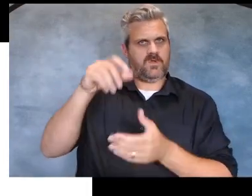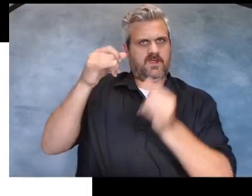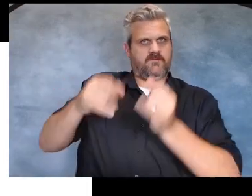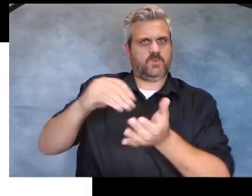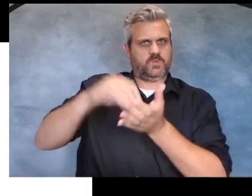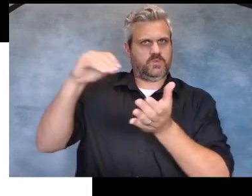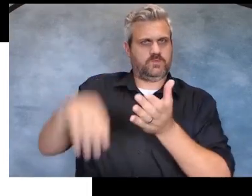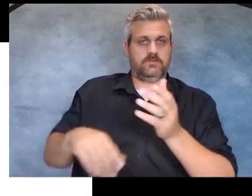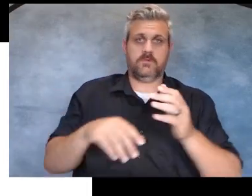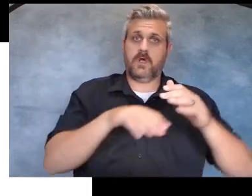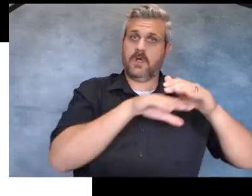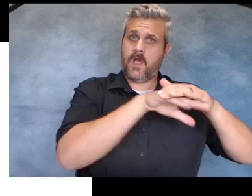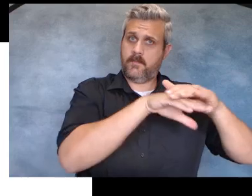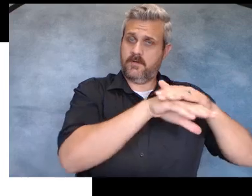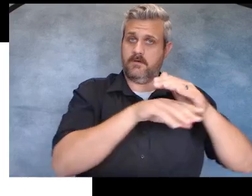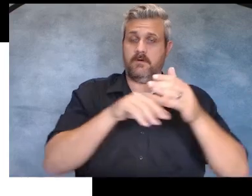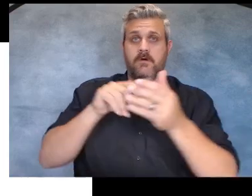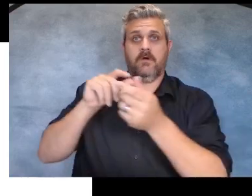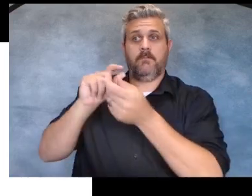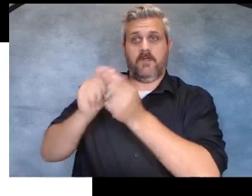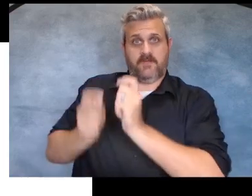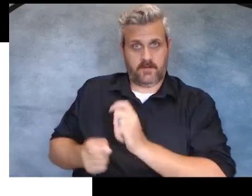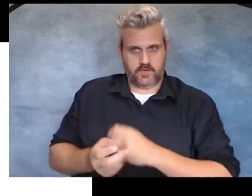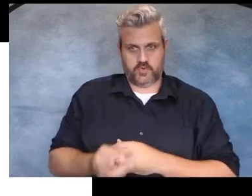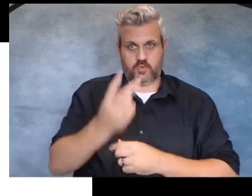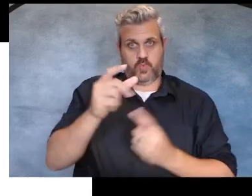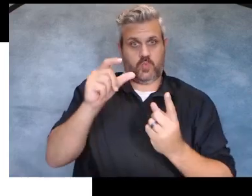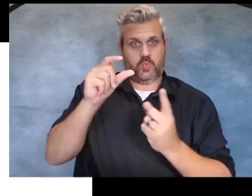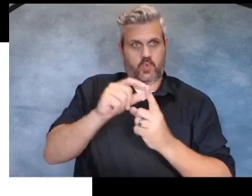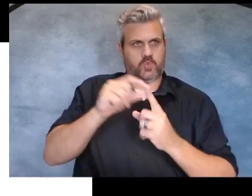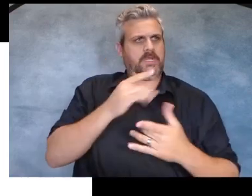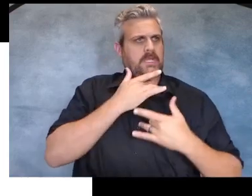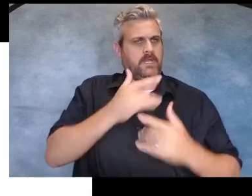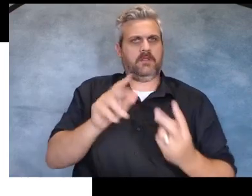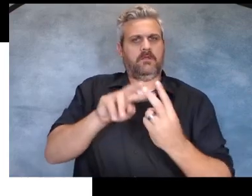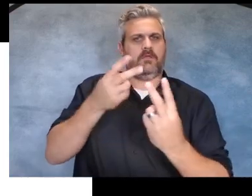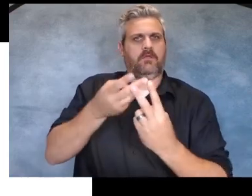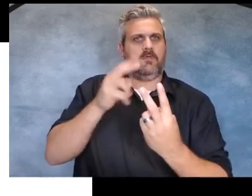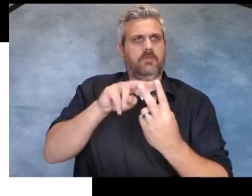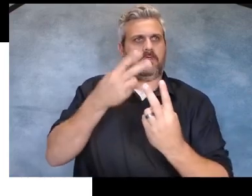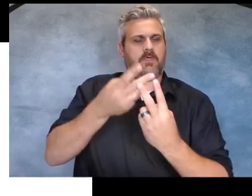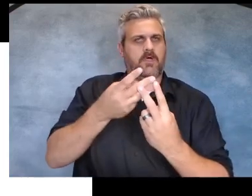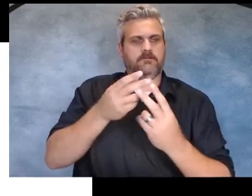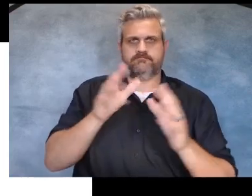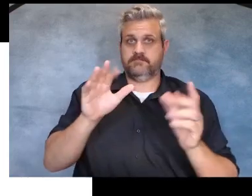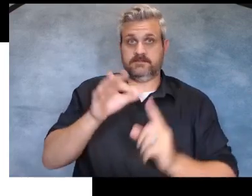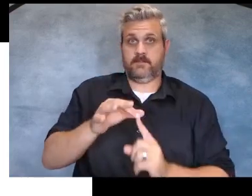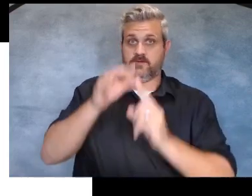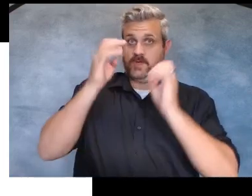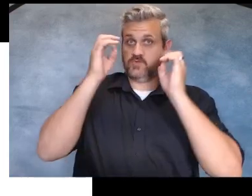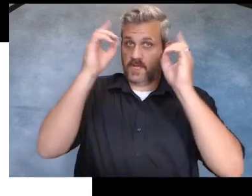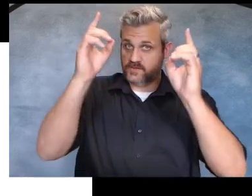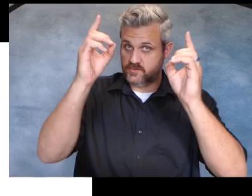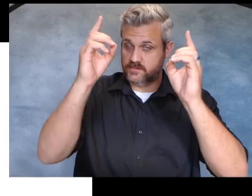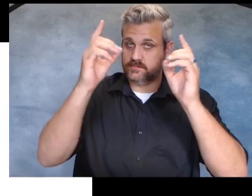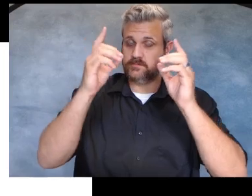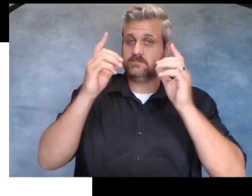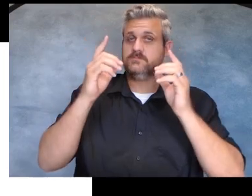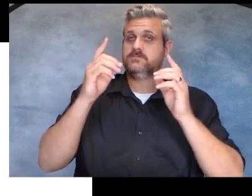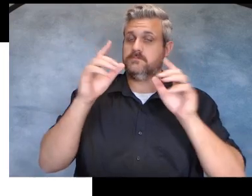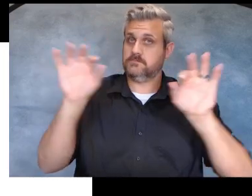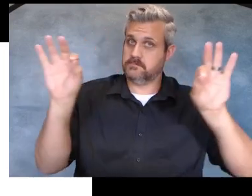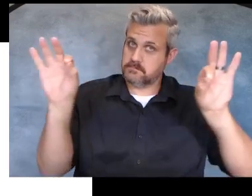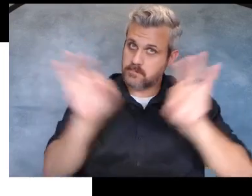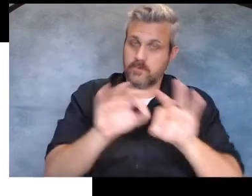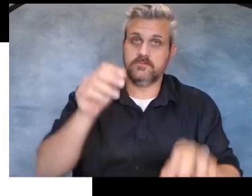student. The term accommodations and modifications are two words that people tend to use interchangeably. In special education,